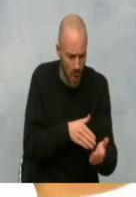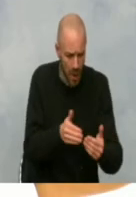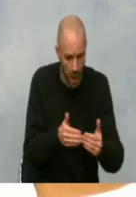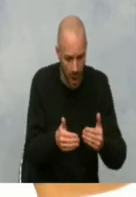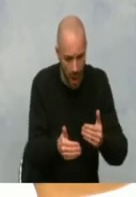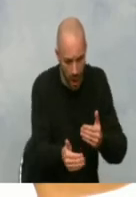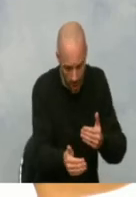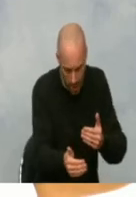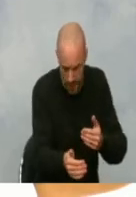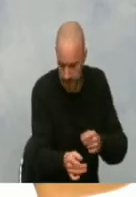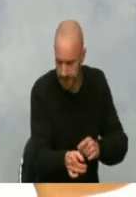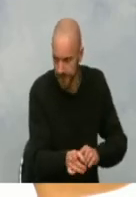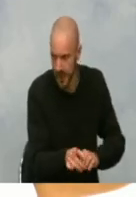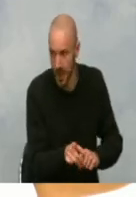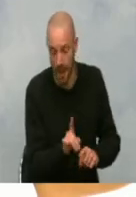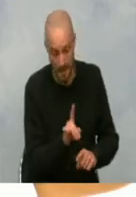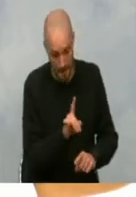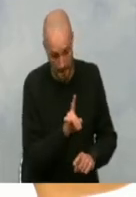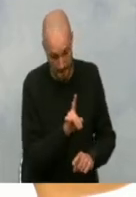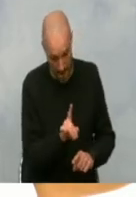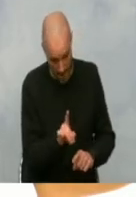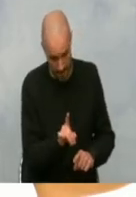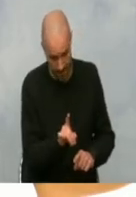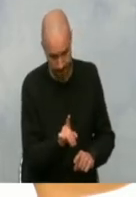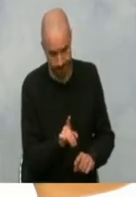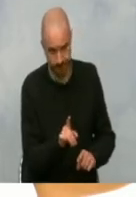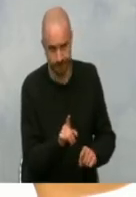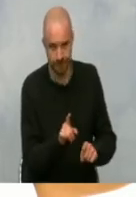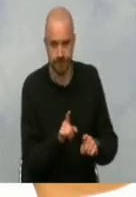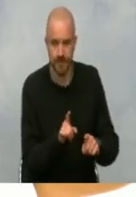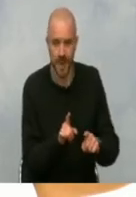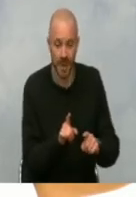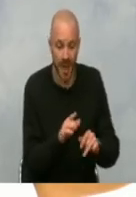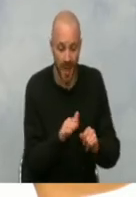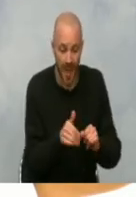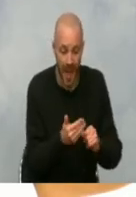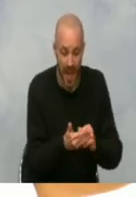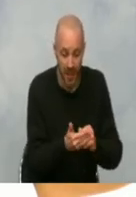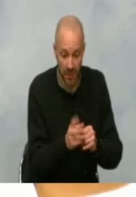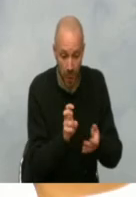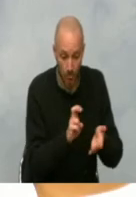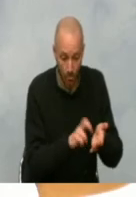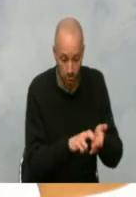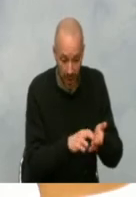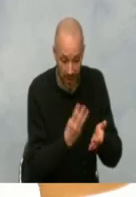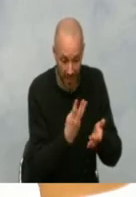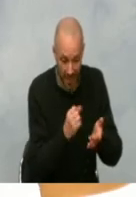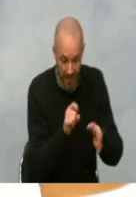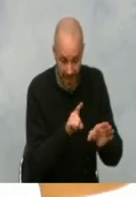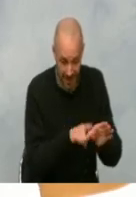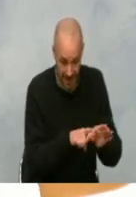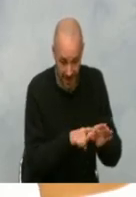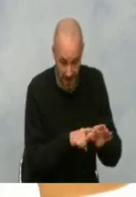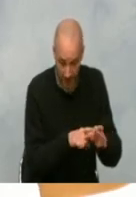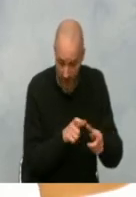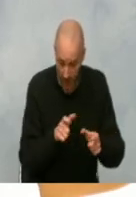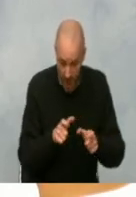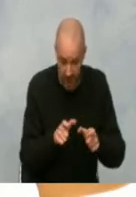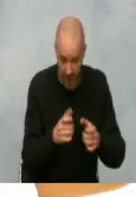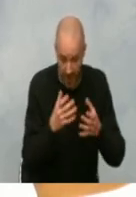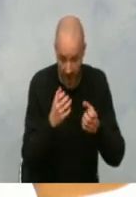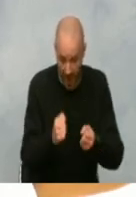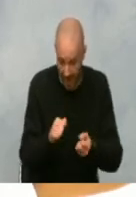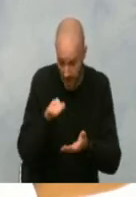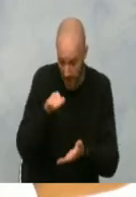However, at the end of the 30-year contract, we will still have the budget for the PPP